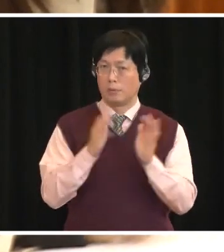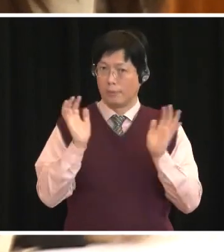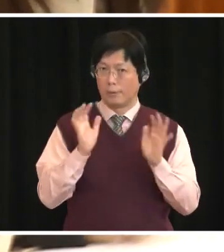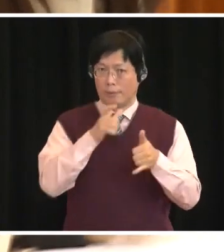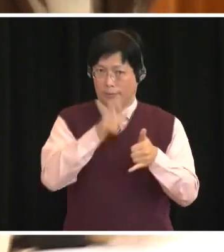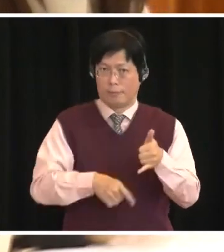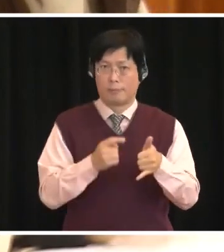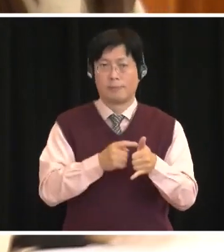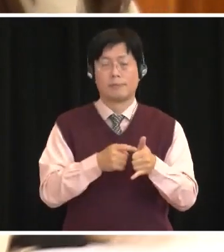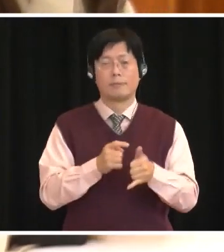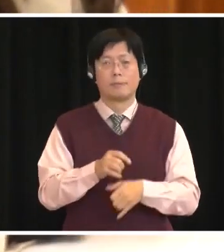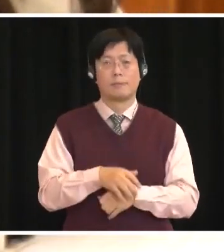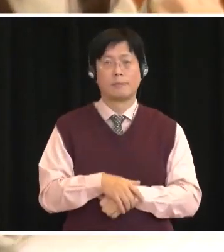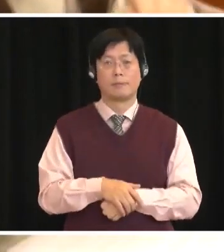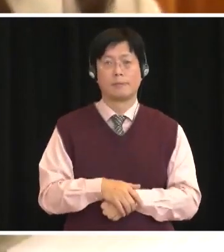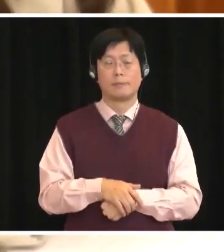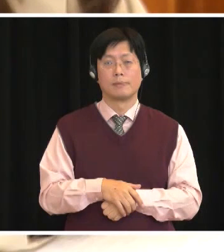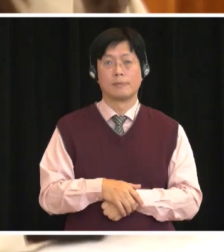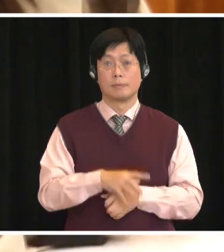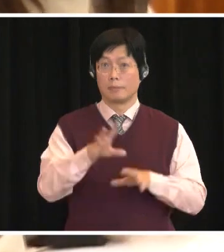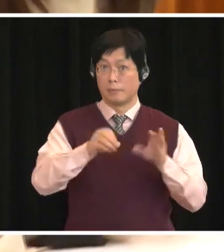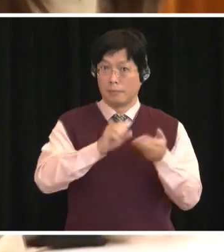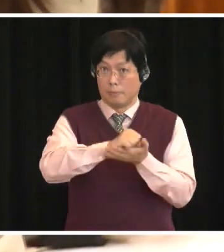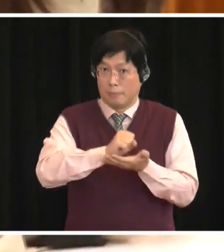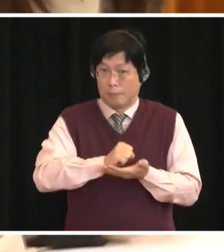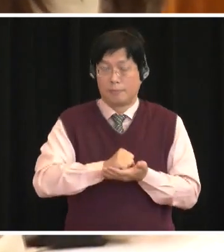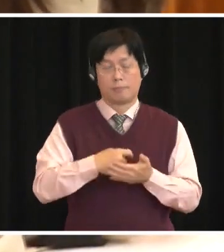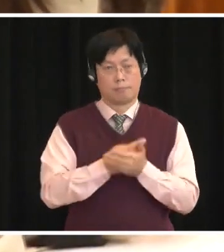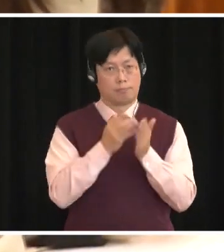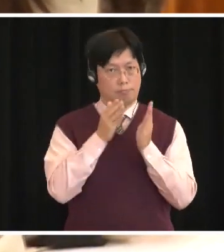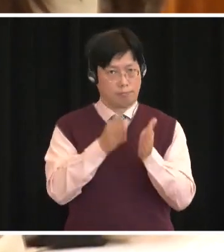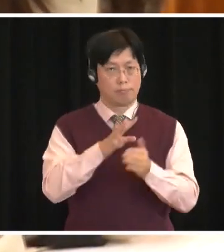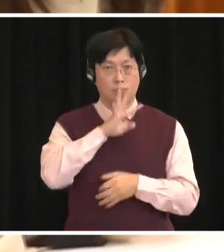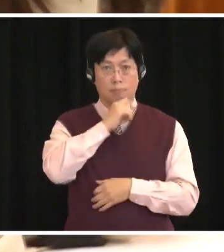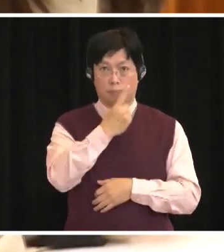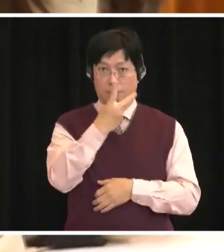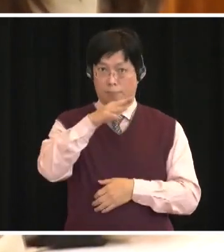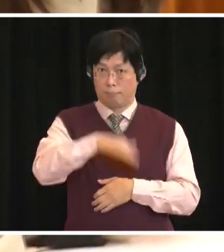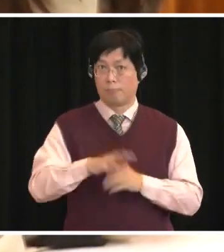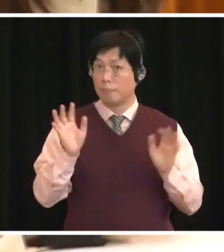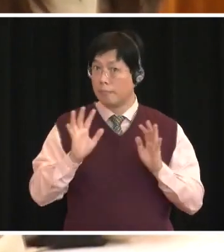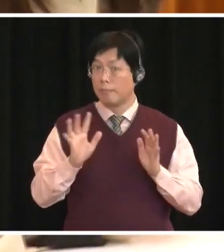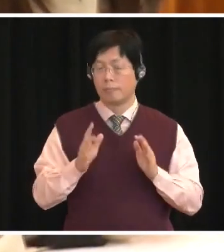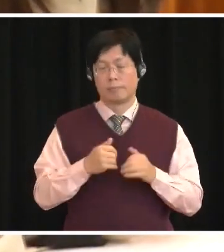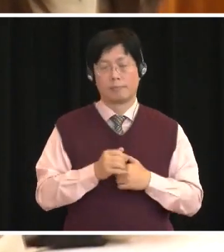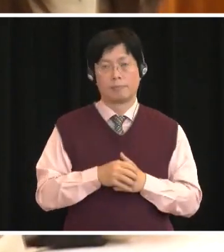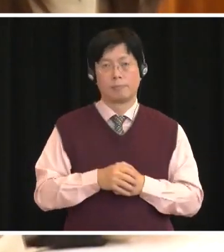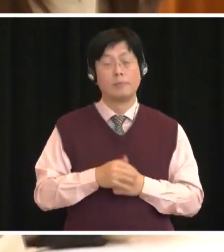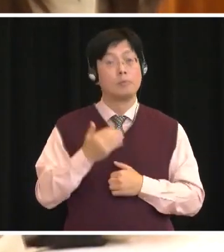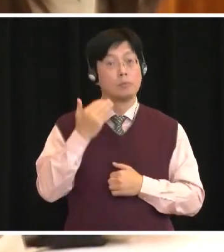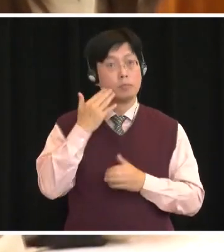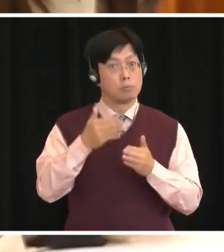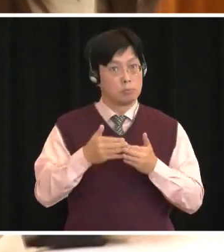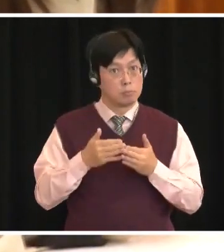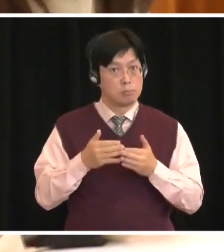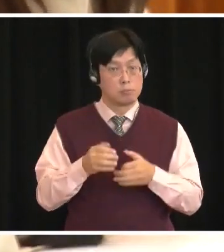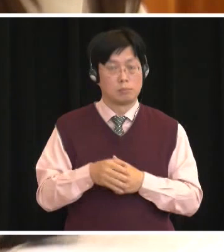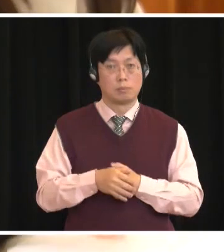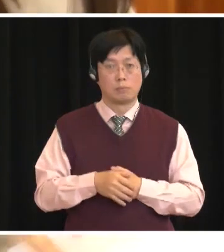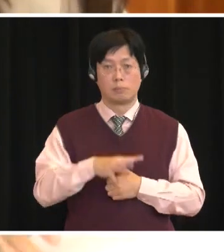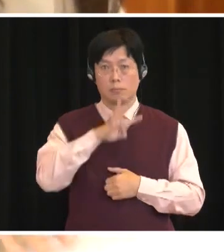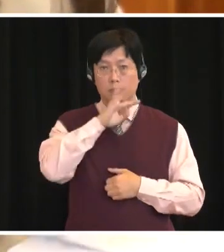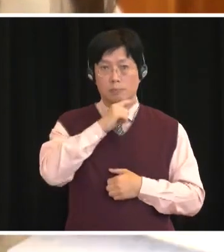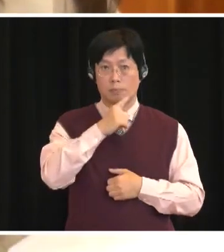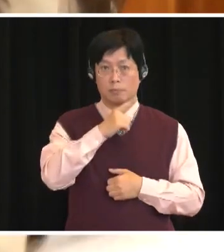the legal aid data we provide is only about children because the question was only about children. So the data we provide